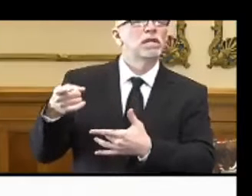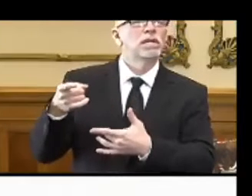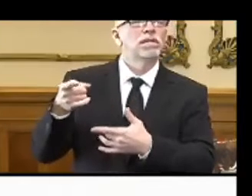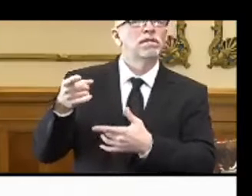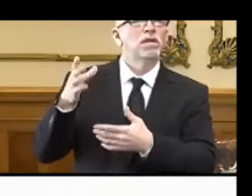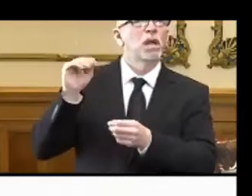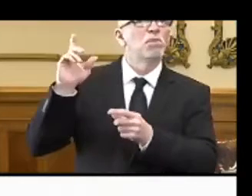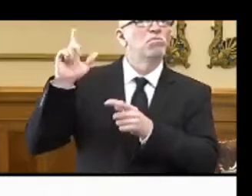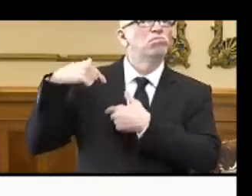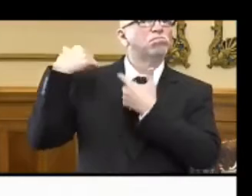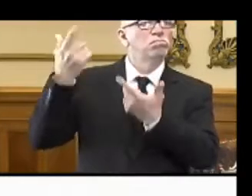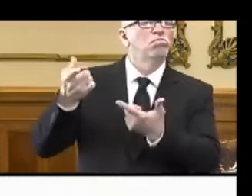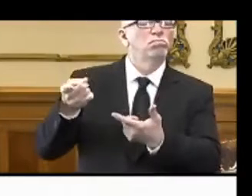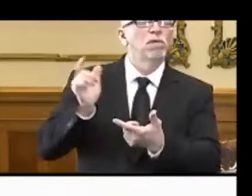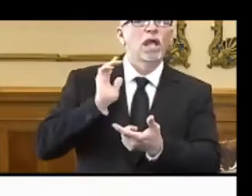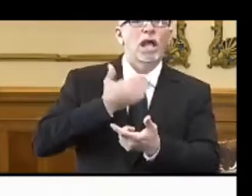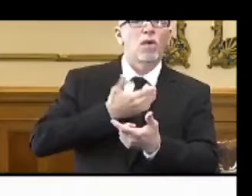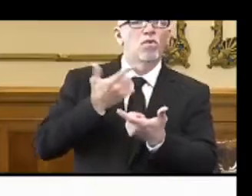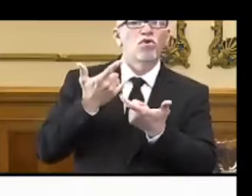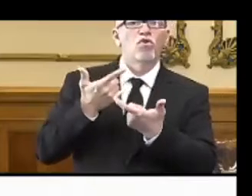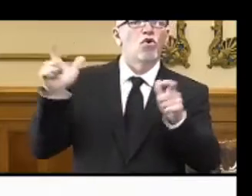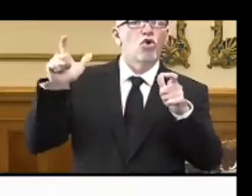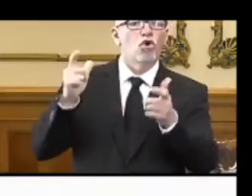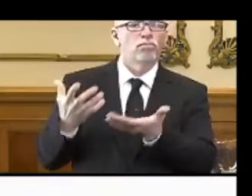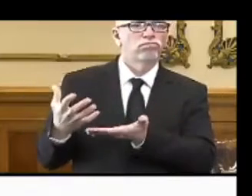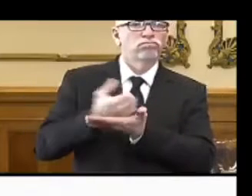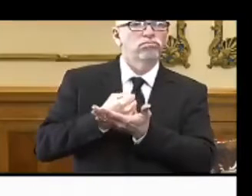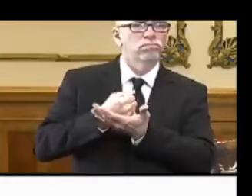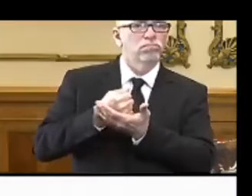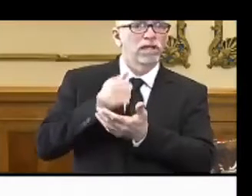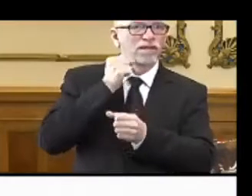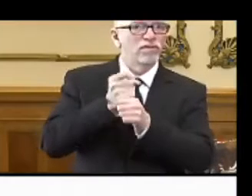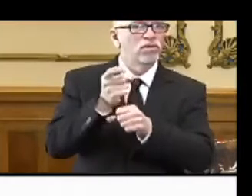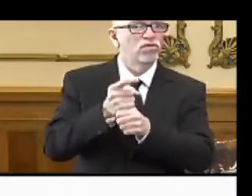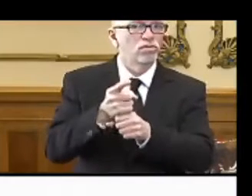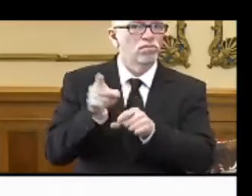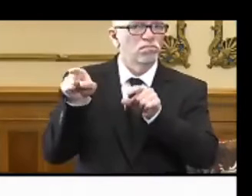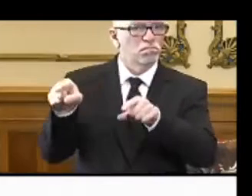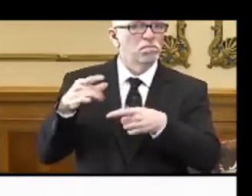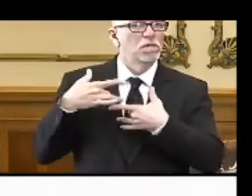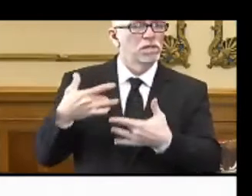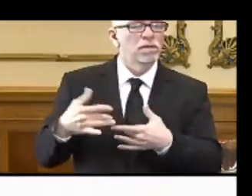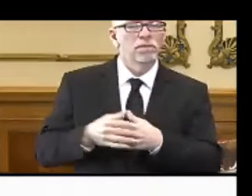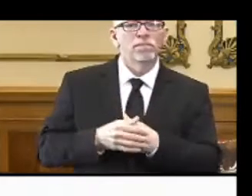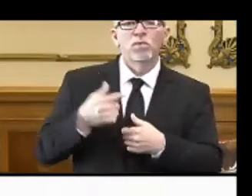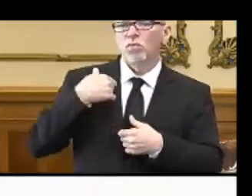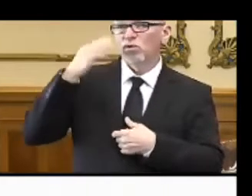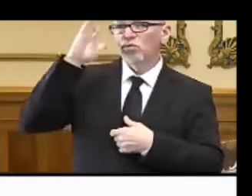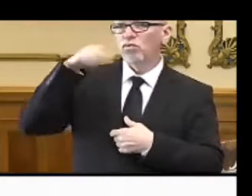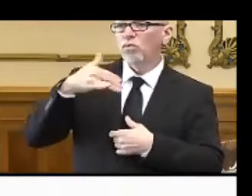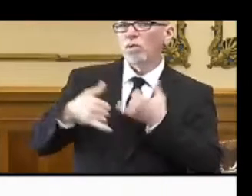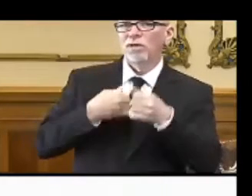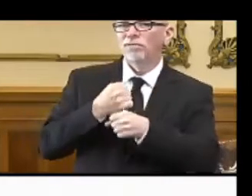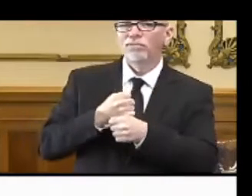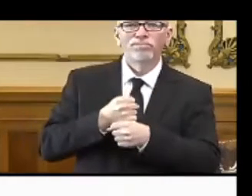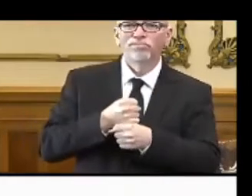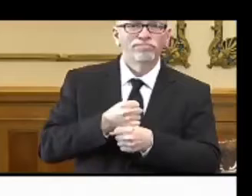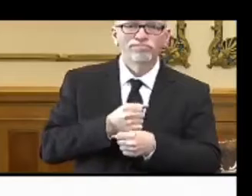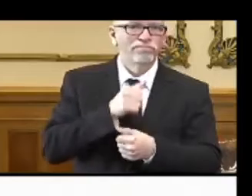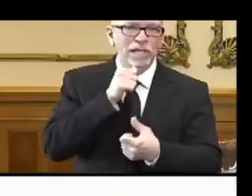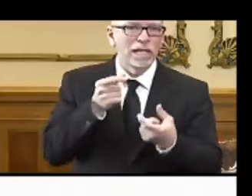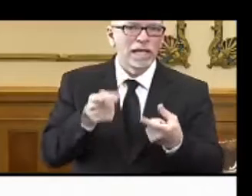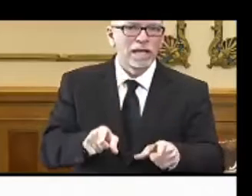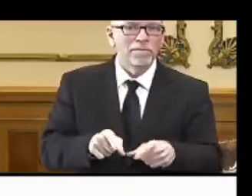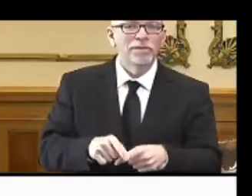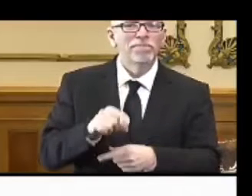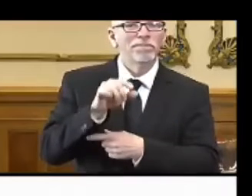be our largest revenue months. We know that's not going to be the case this year.